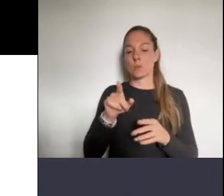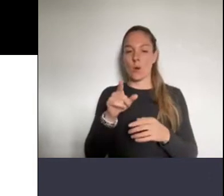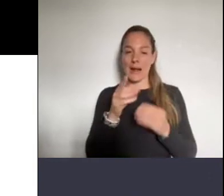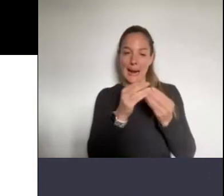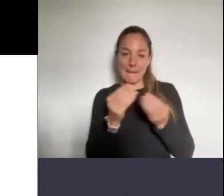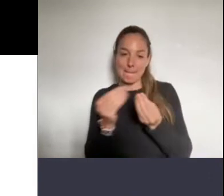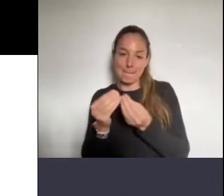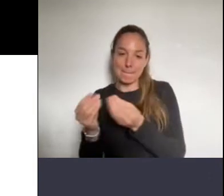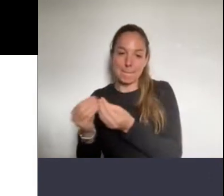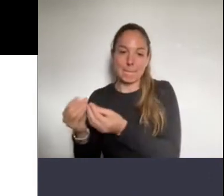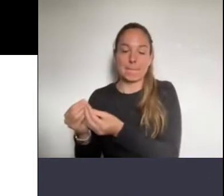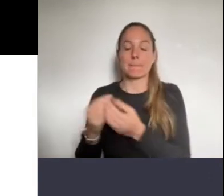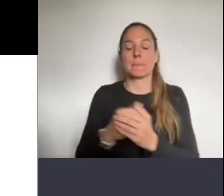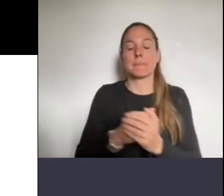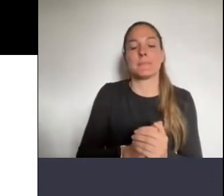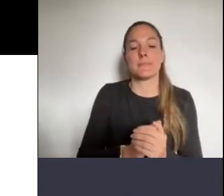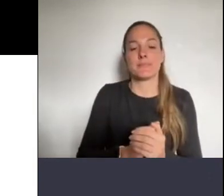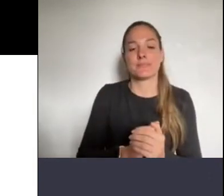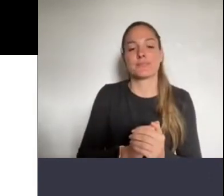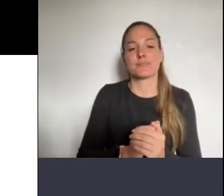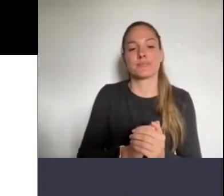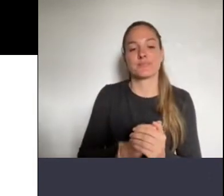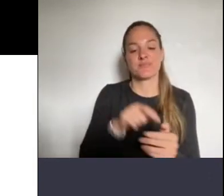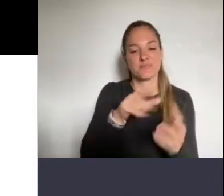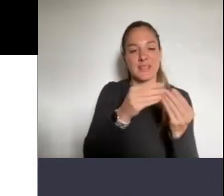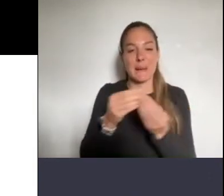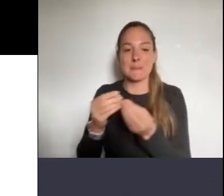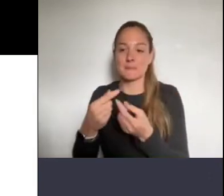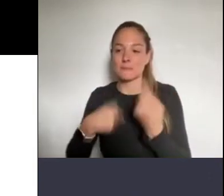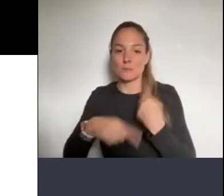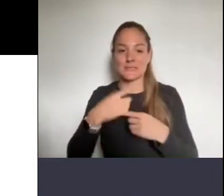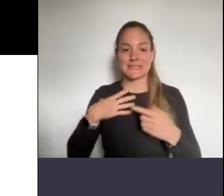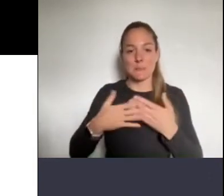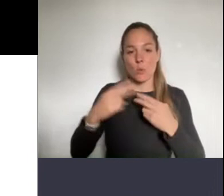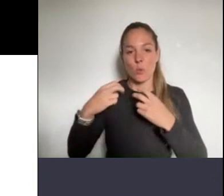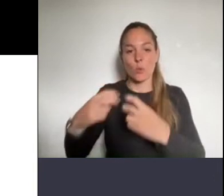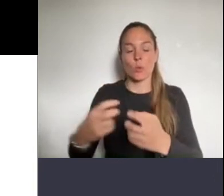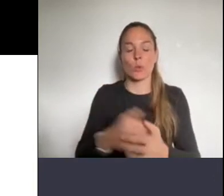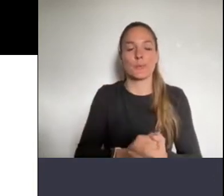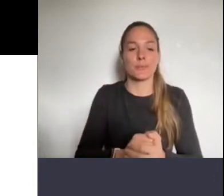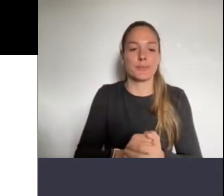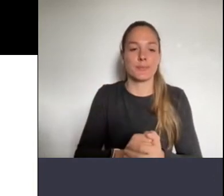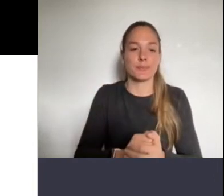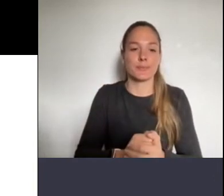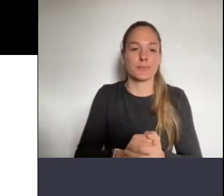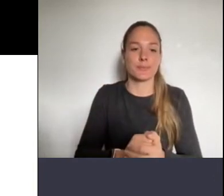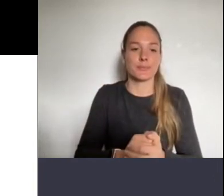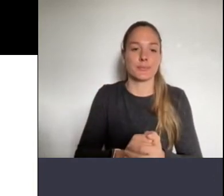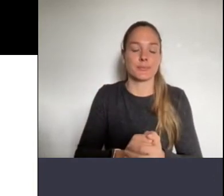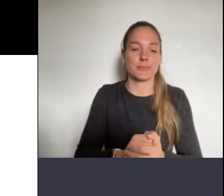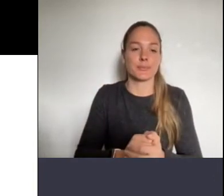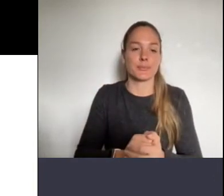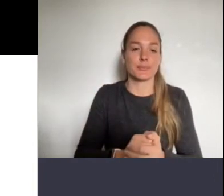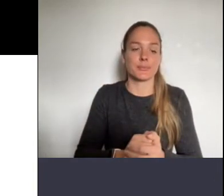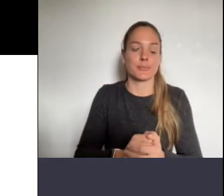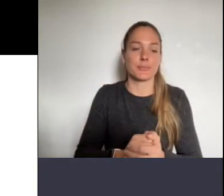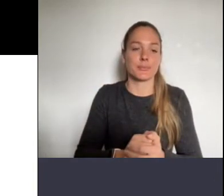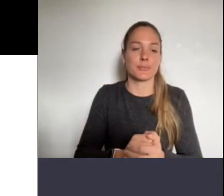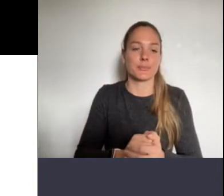and also for us to apply that pressure on. Next one, please. Thank